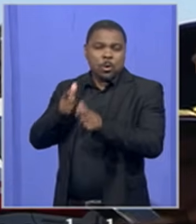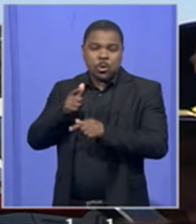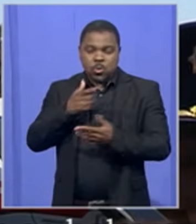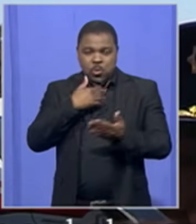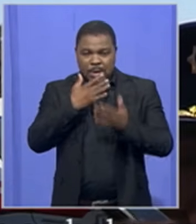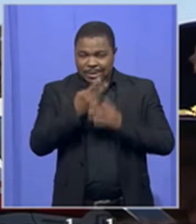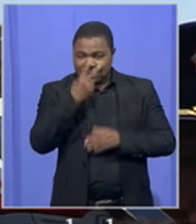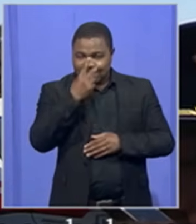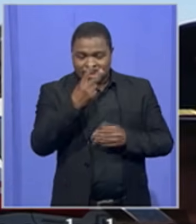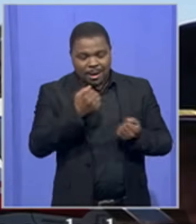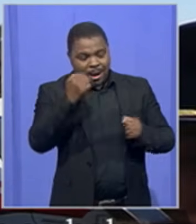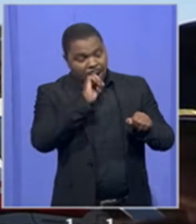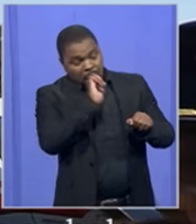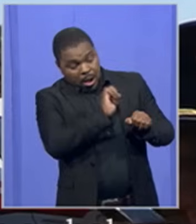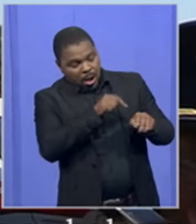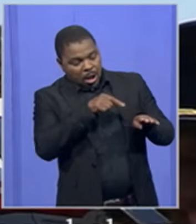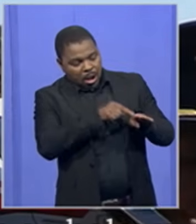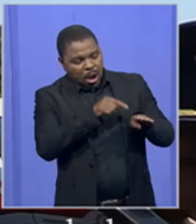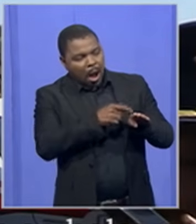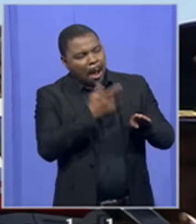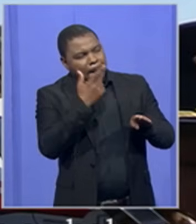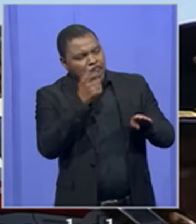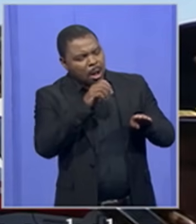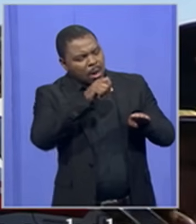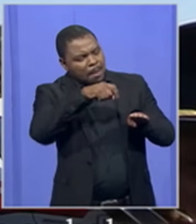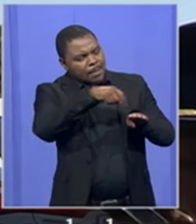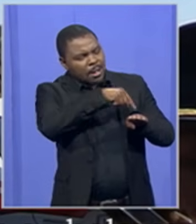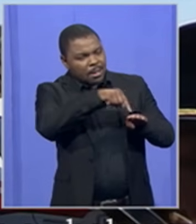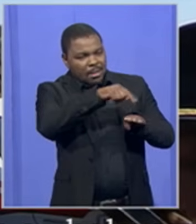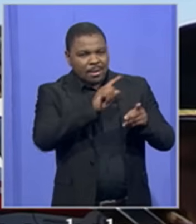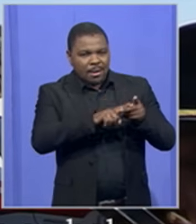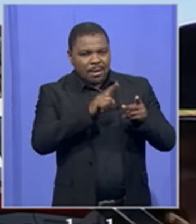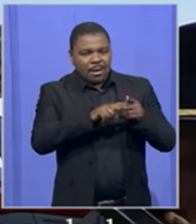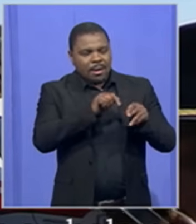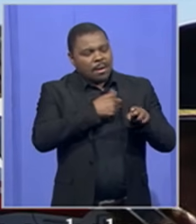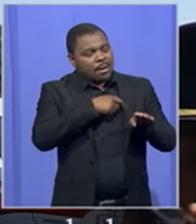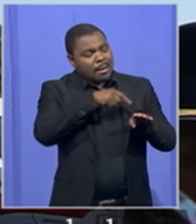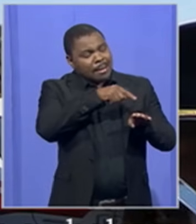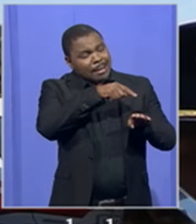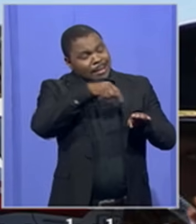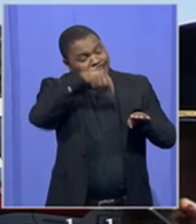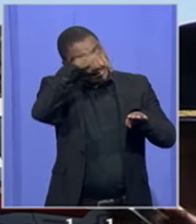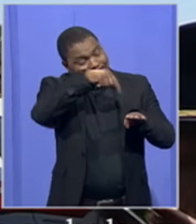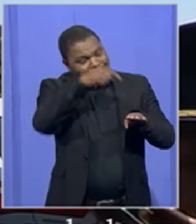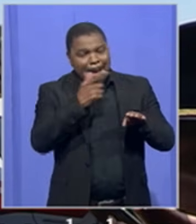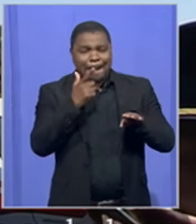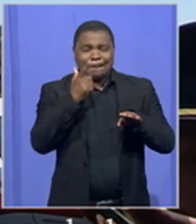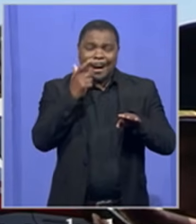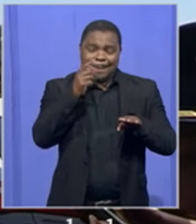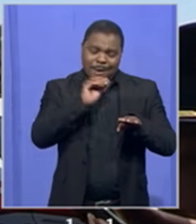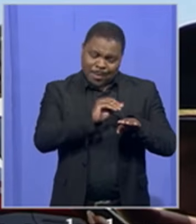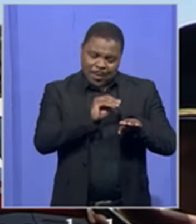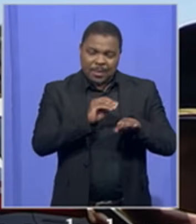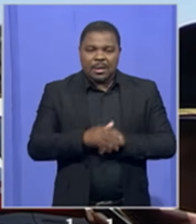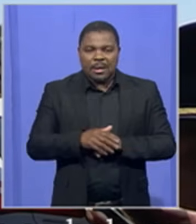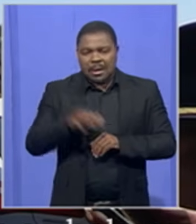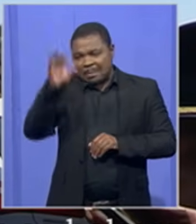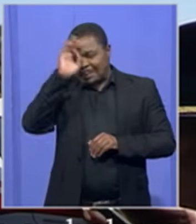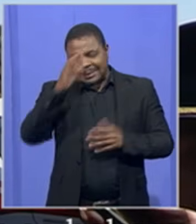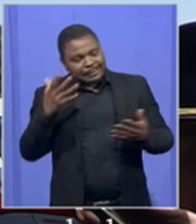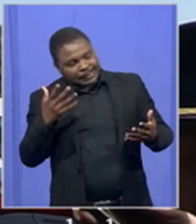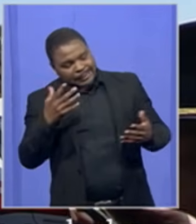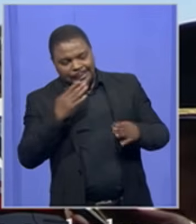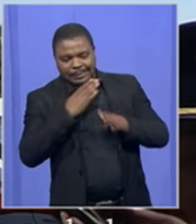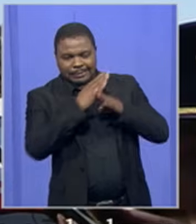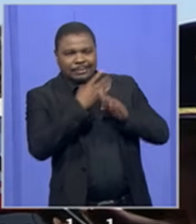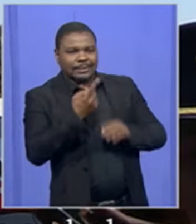rifle cartridges there. You can see pistol cartridges even at the back seat from inside. And the police had no choice but to